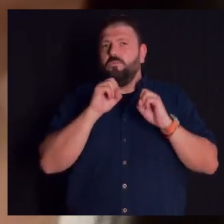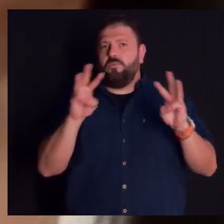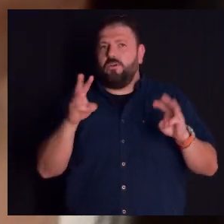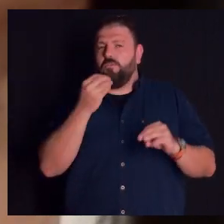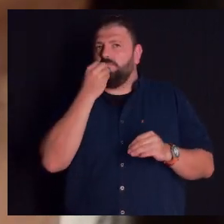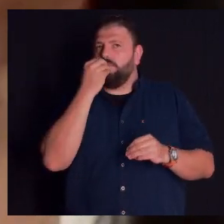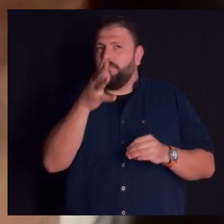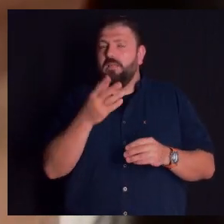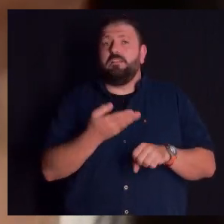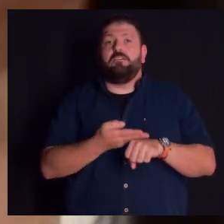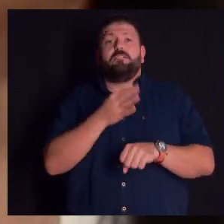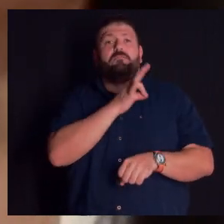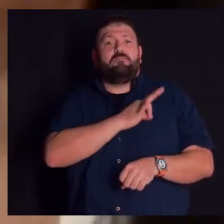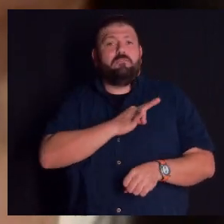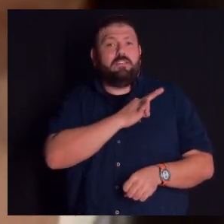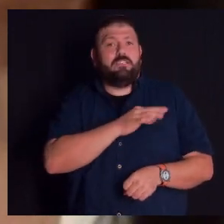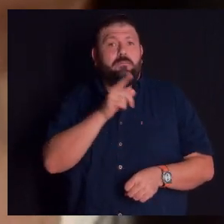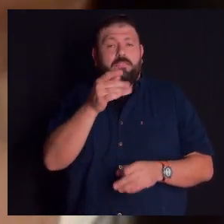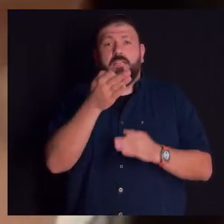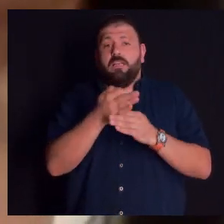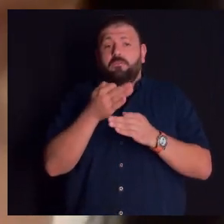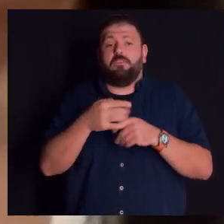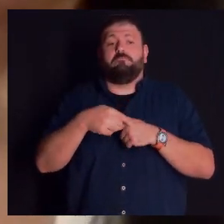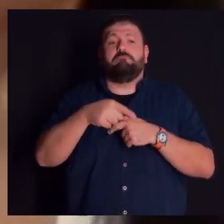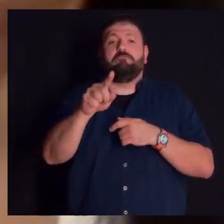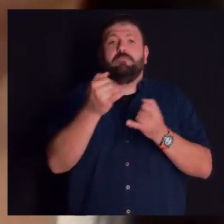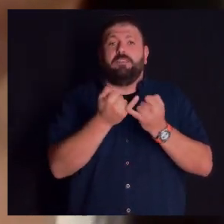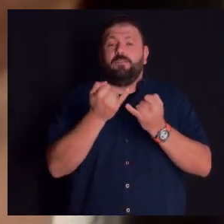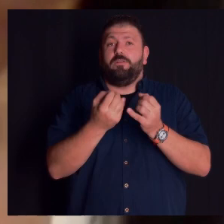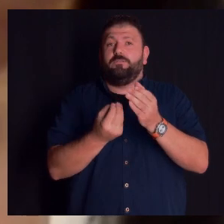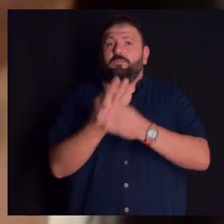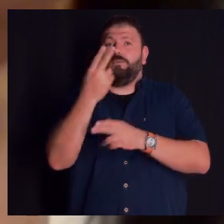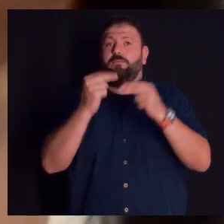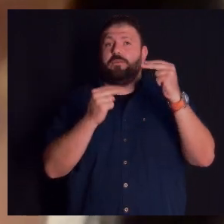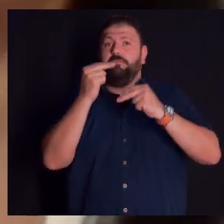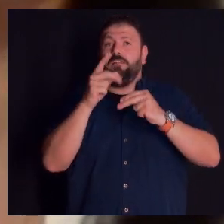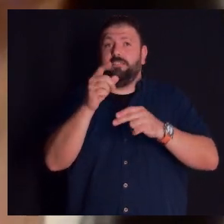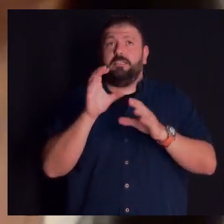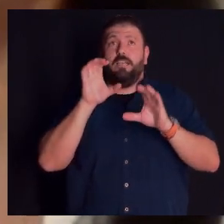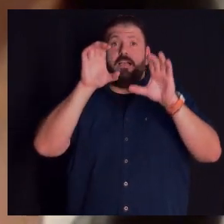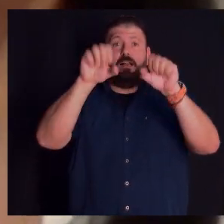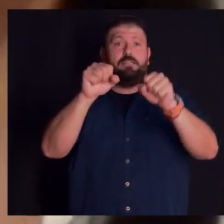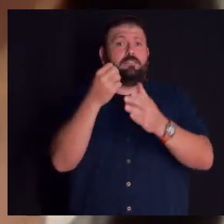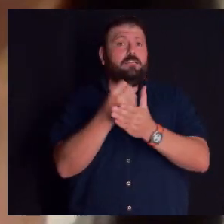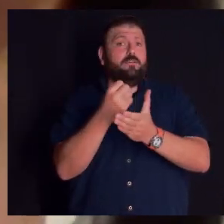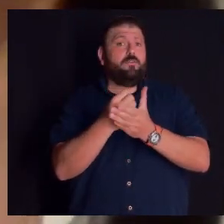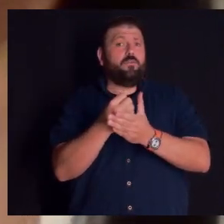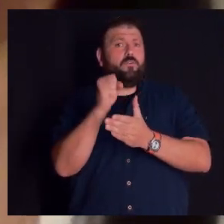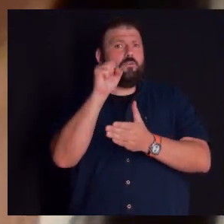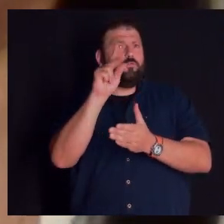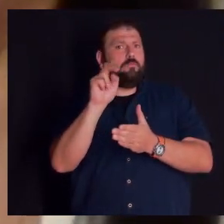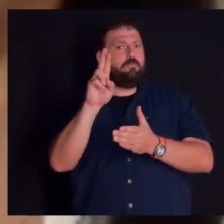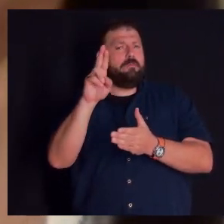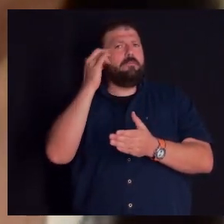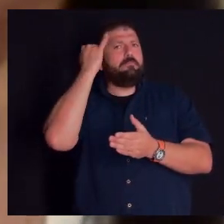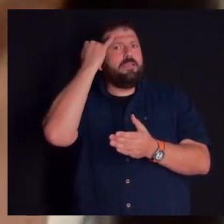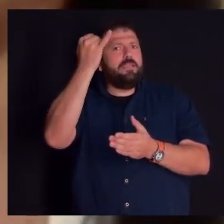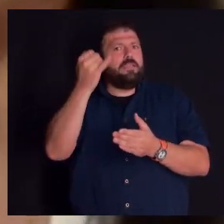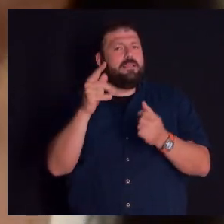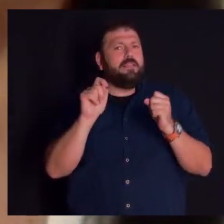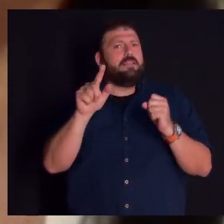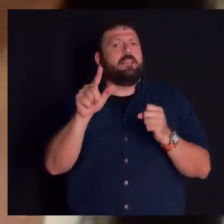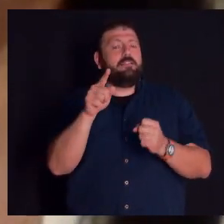actually, that's wonderful. Congratulations. And we need to see the growth with a new level. And if you hit Supreme